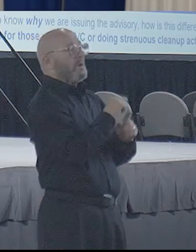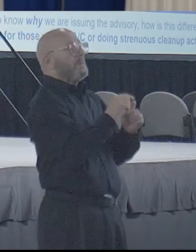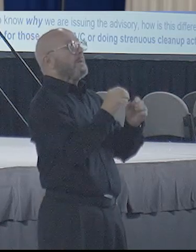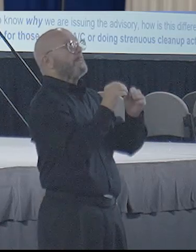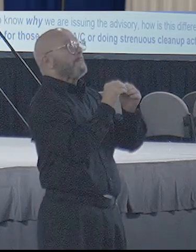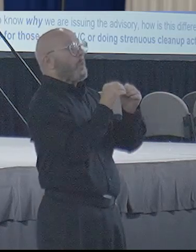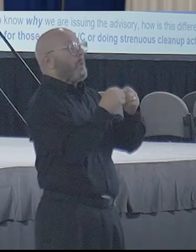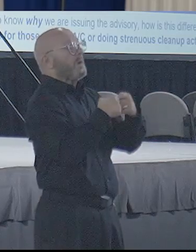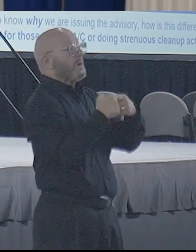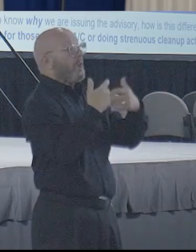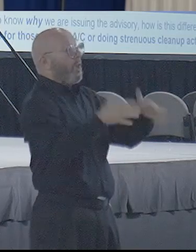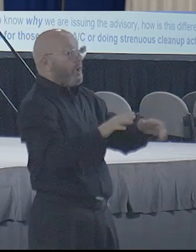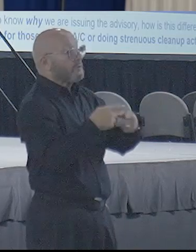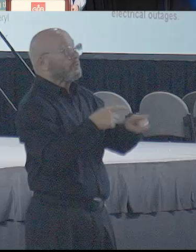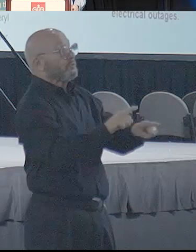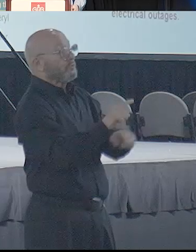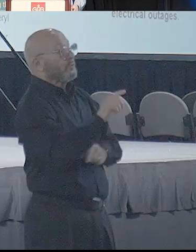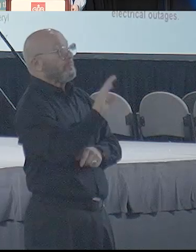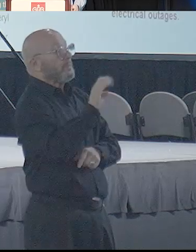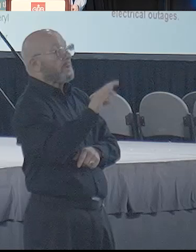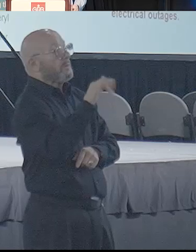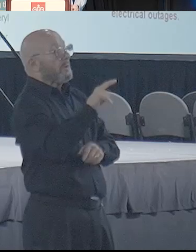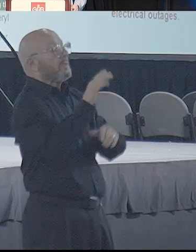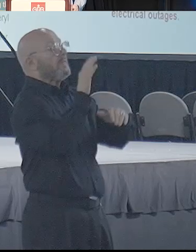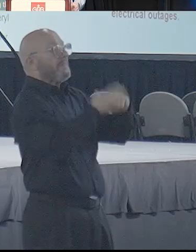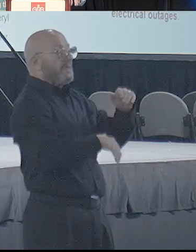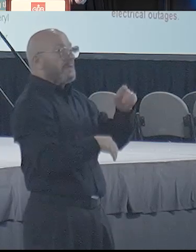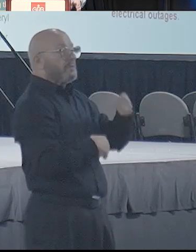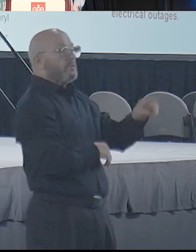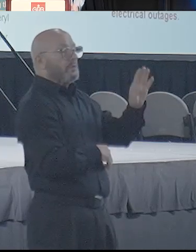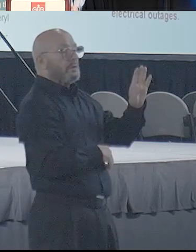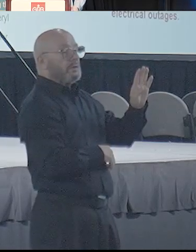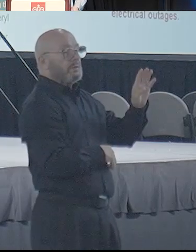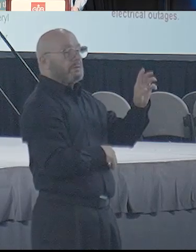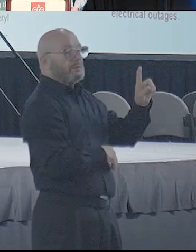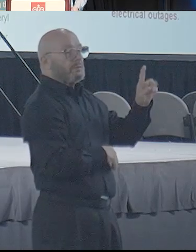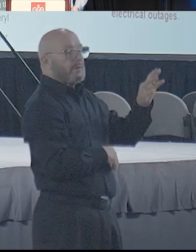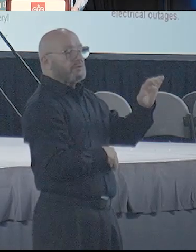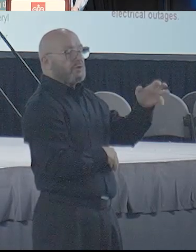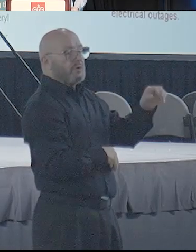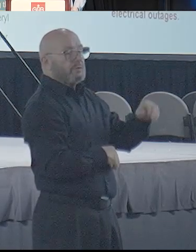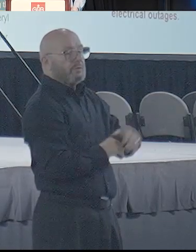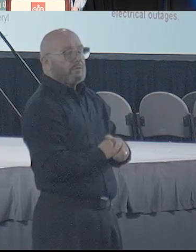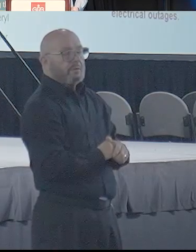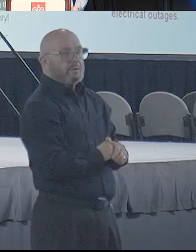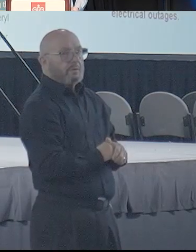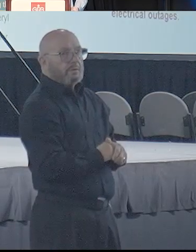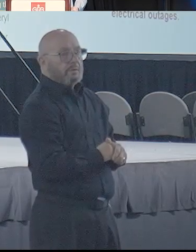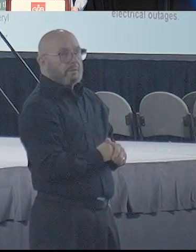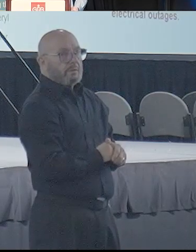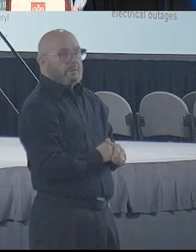after Beryl than the derecho. And so that post-heat deadly being after